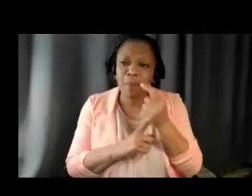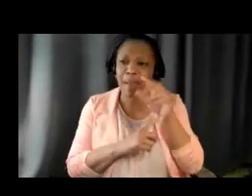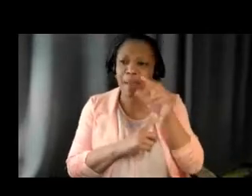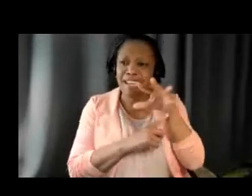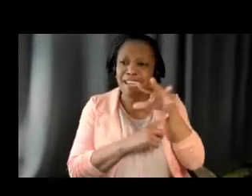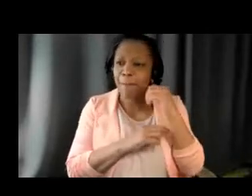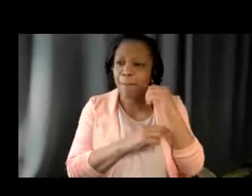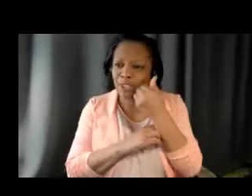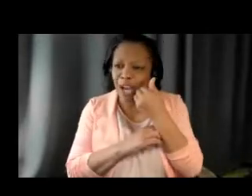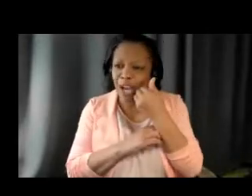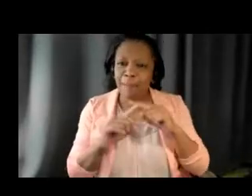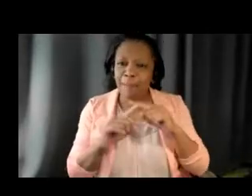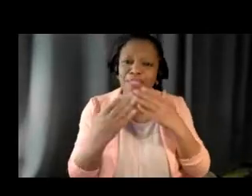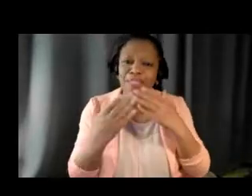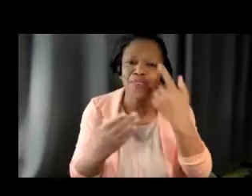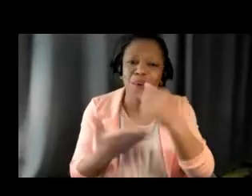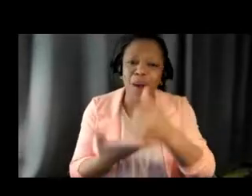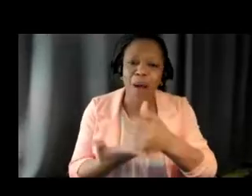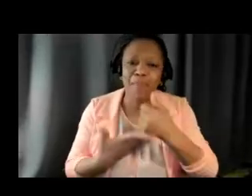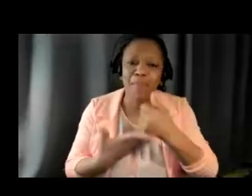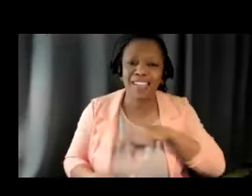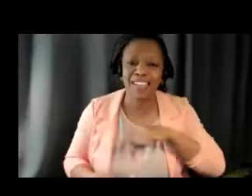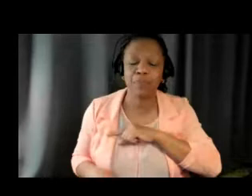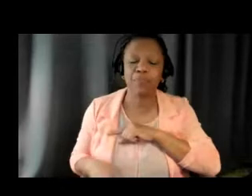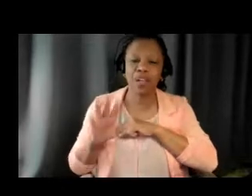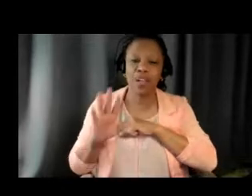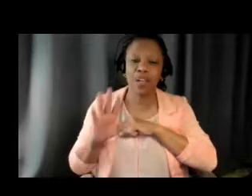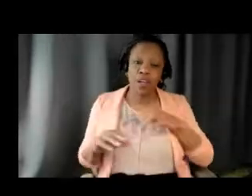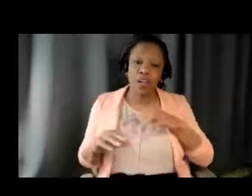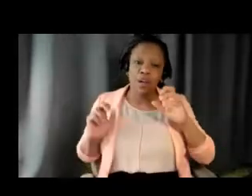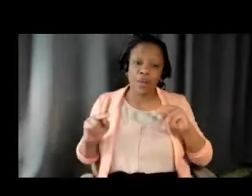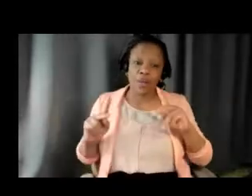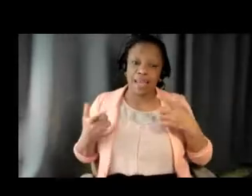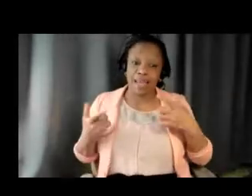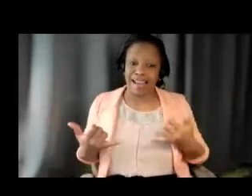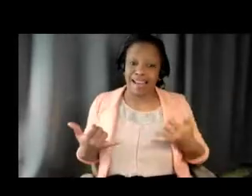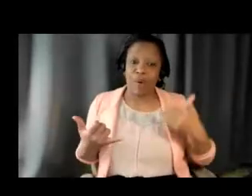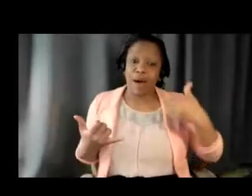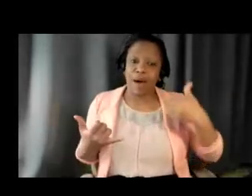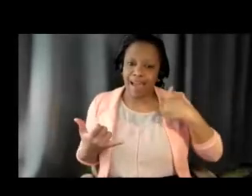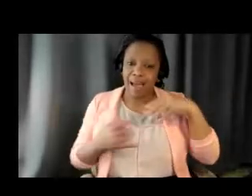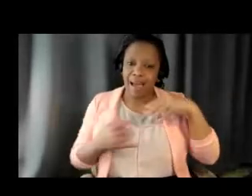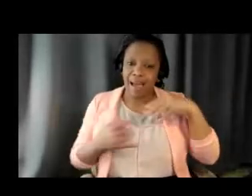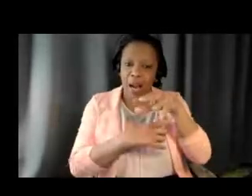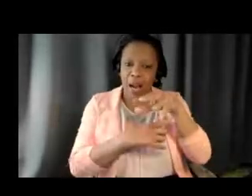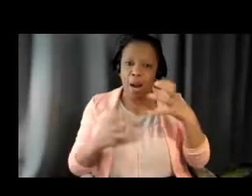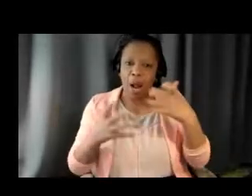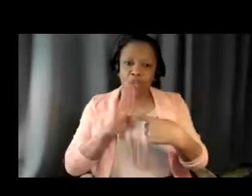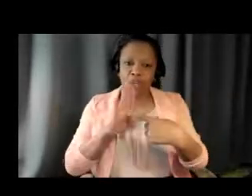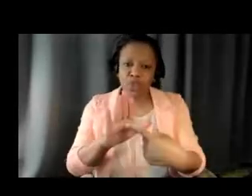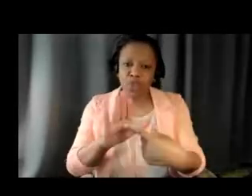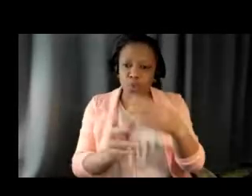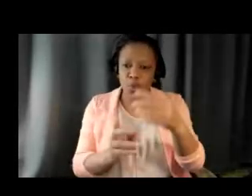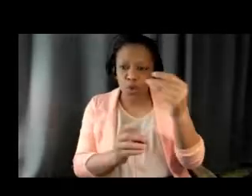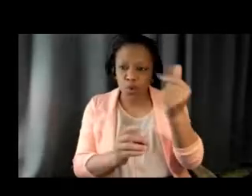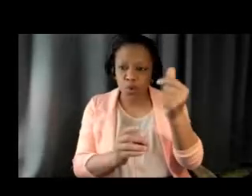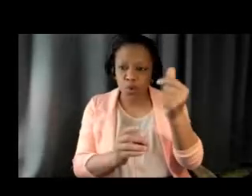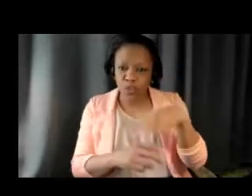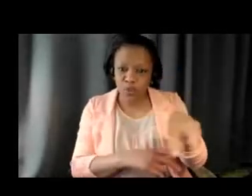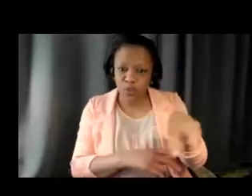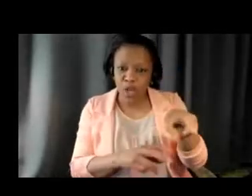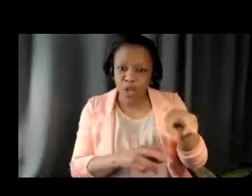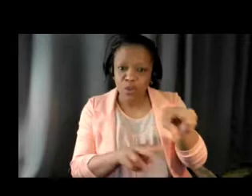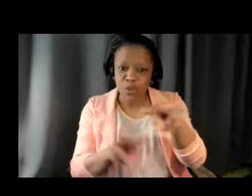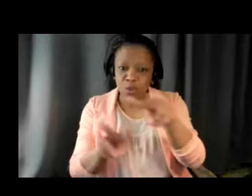out. While I have the camera, I'm going to show you just a quick tour of the kitchen. And I'm just hand delivering